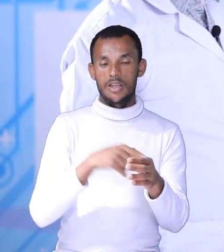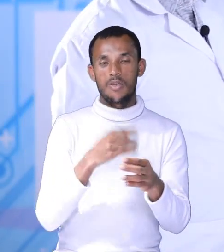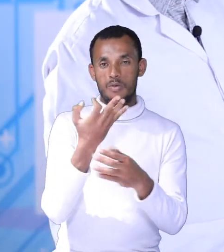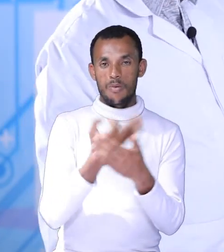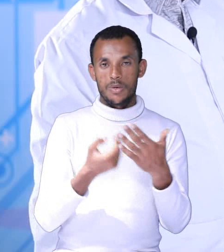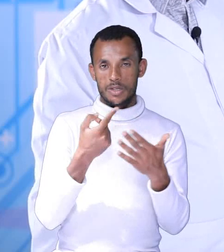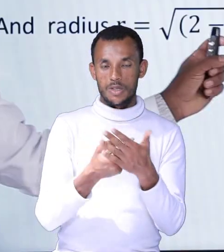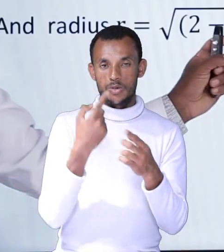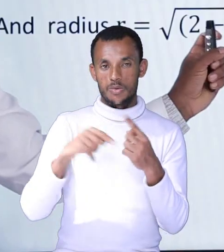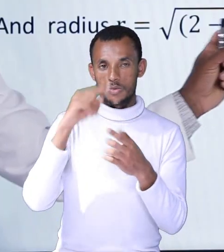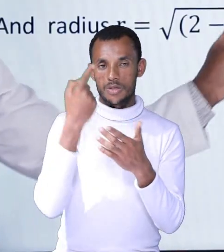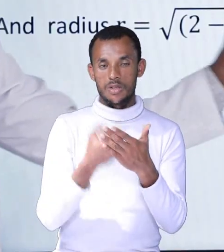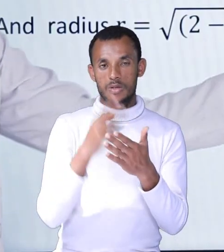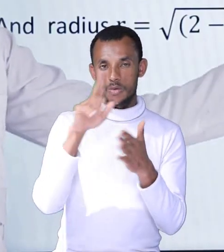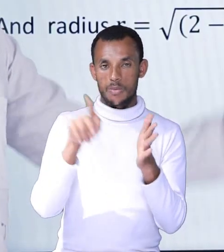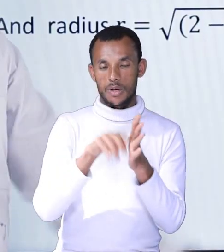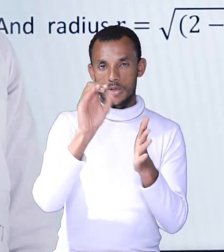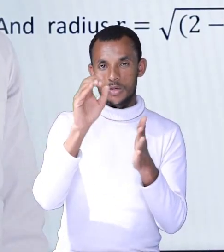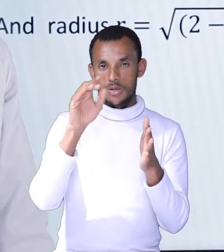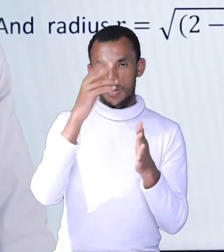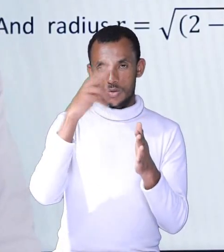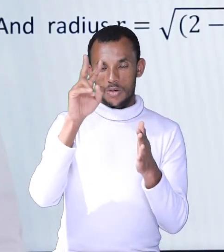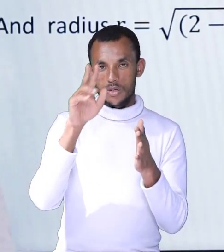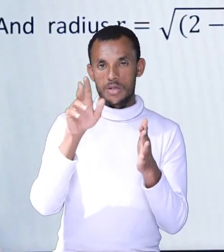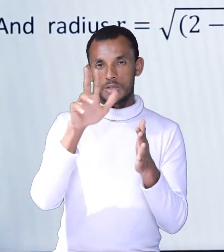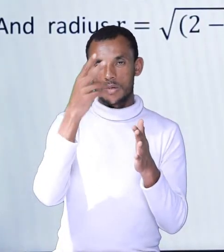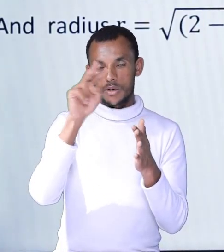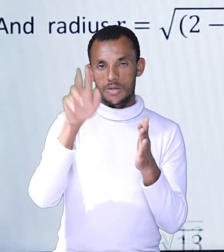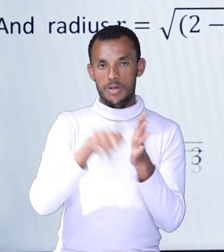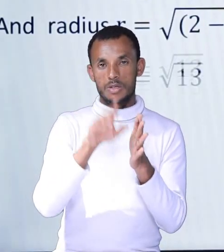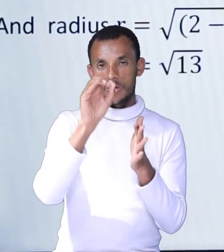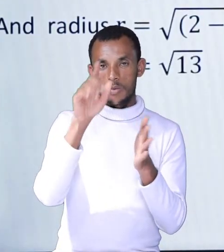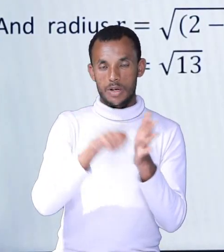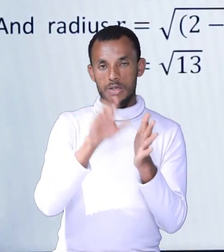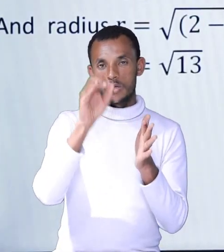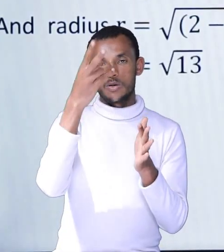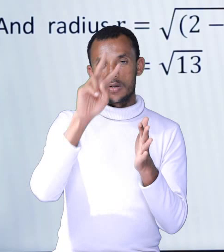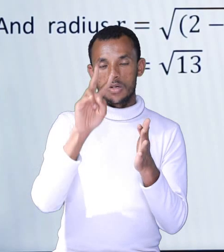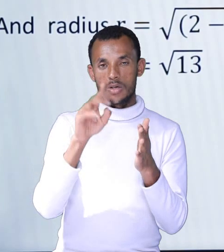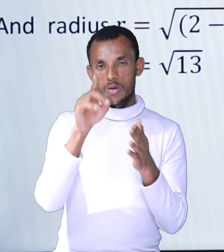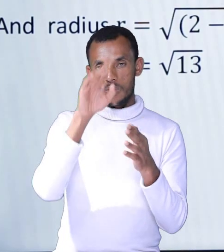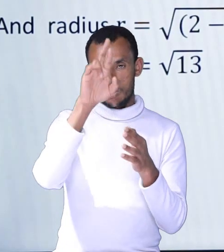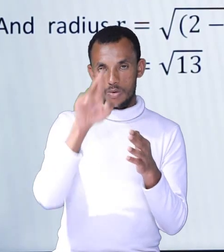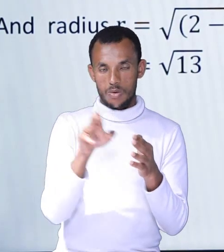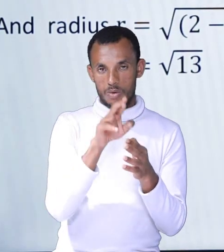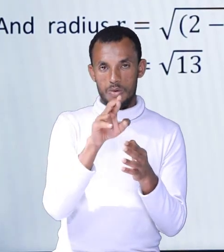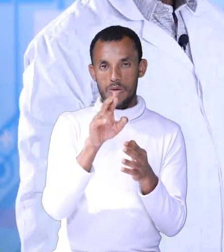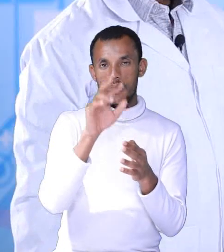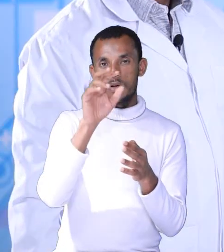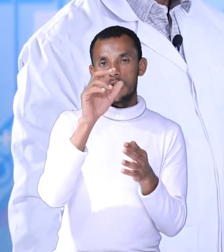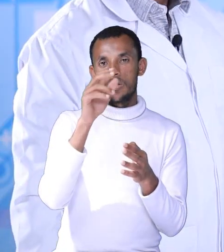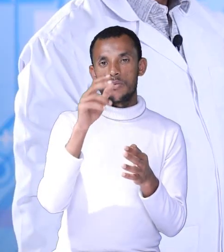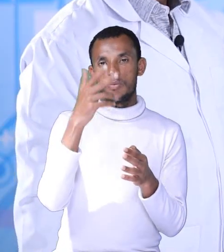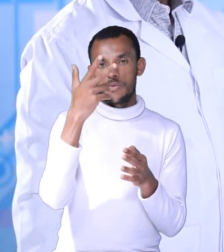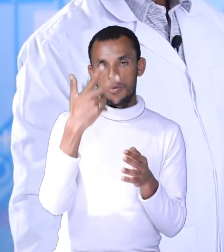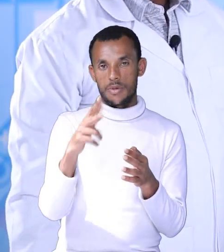this to this one, simply 2 minus 0 squared, 3 minus squared, 0 minus 0 squared, you will have the square root of 13, square